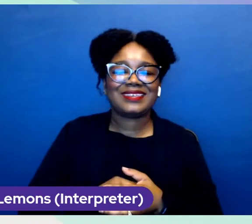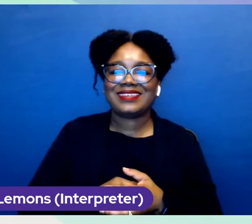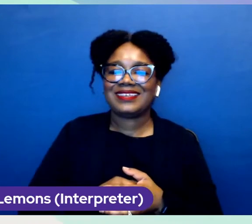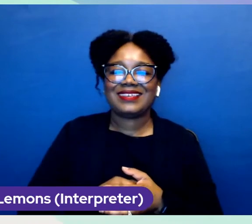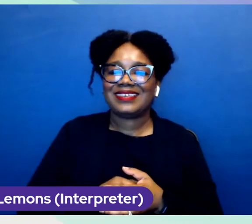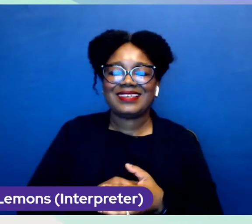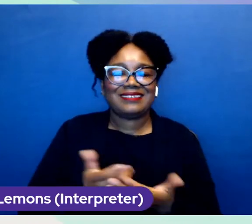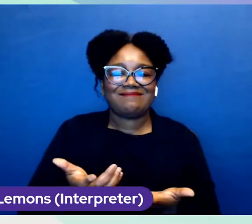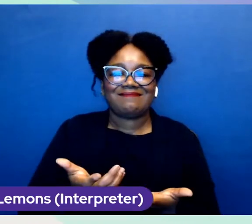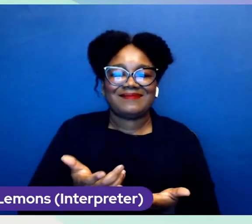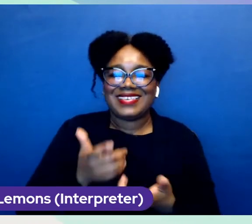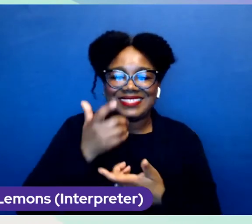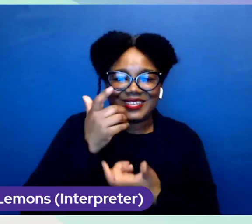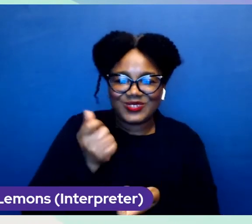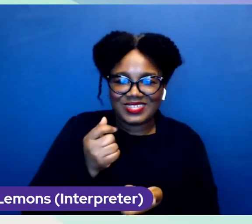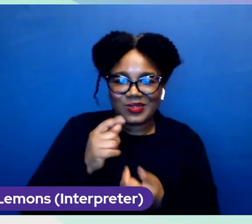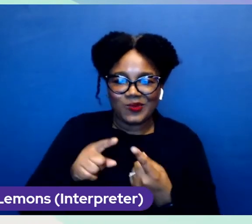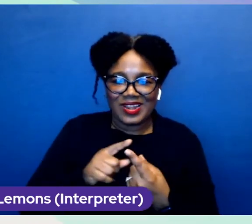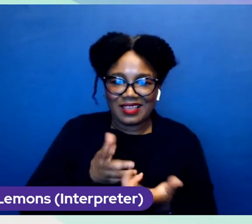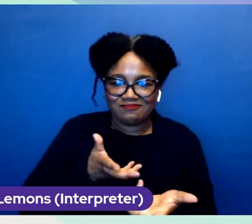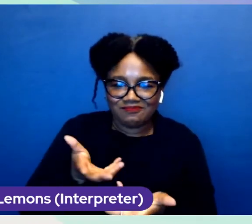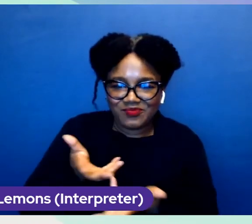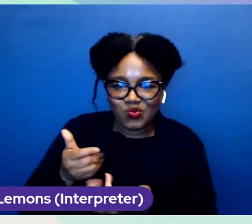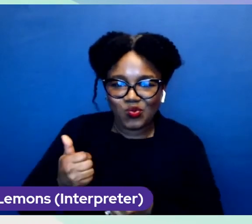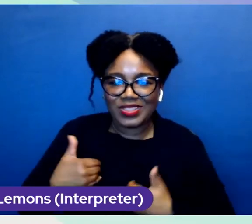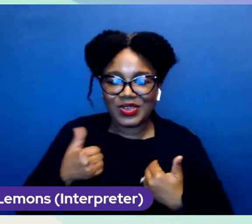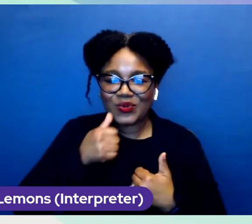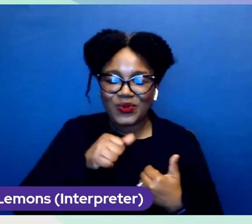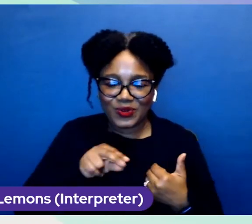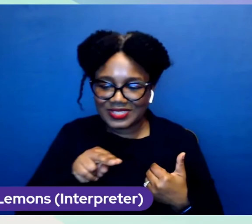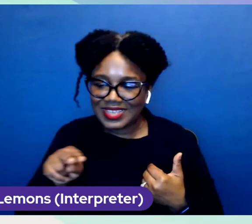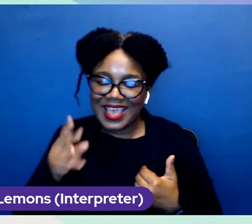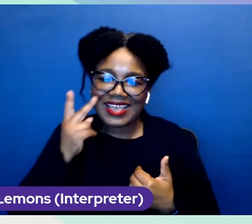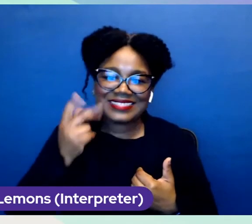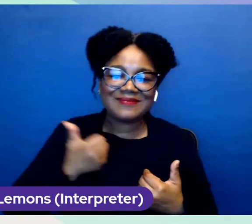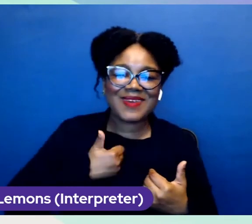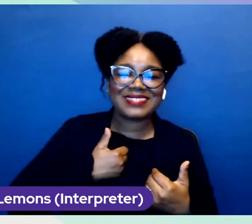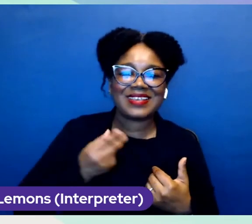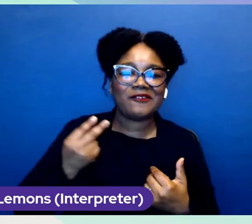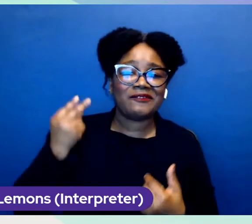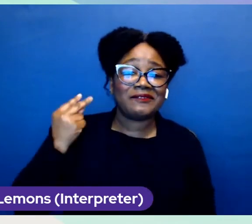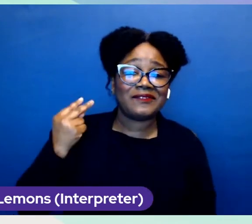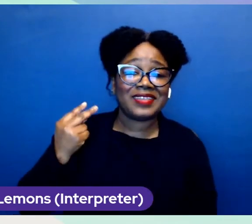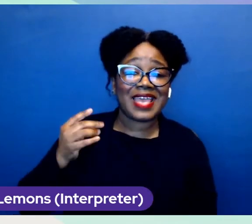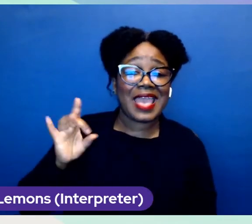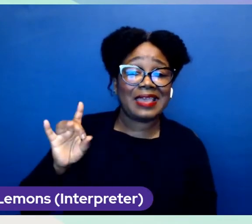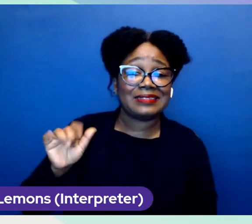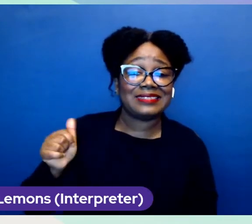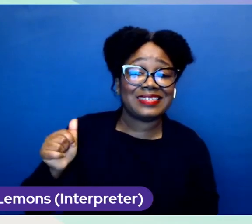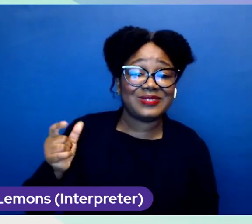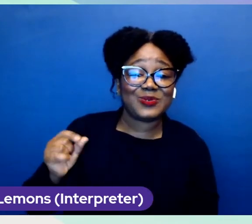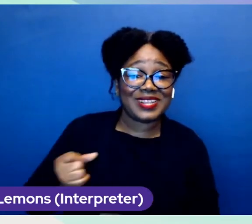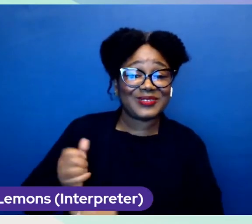I see myself in them 8 years, 10 years, you know, 20 years ago when I was still young, when I was still struggling, when I